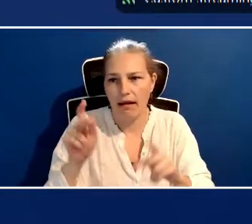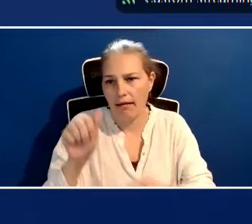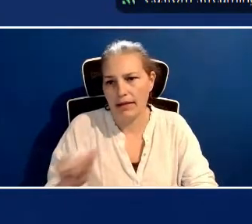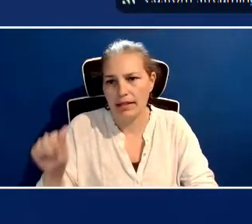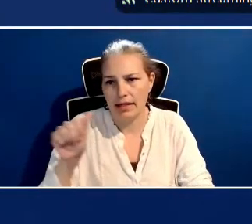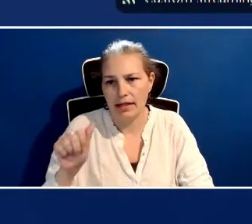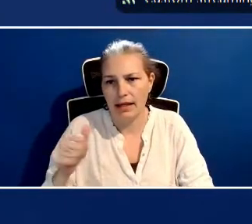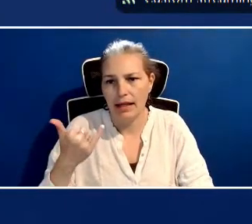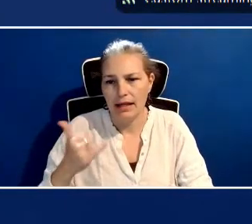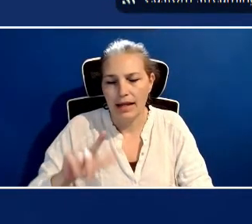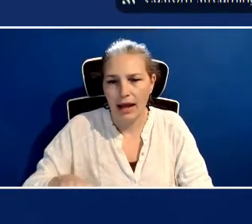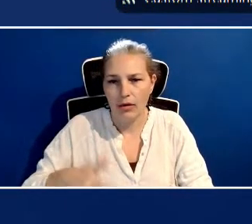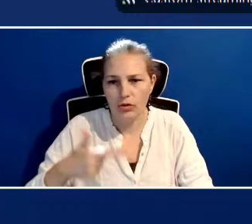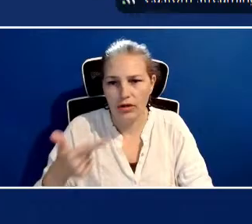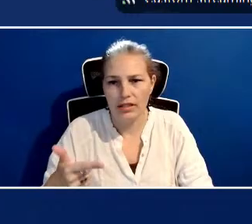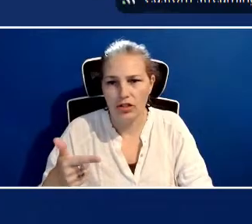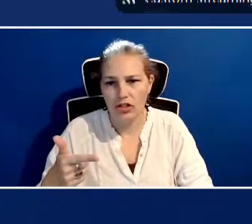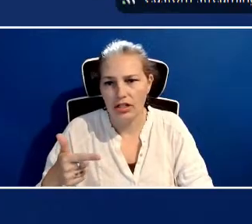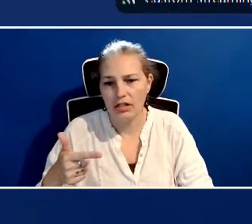over to